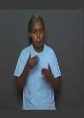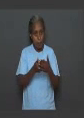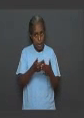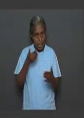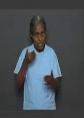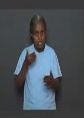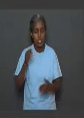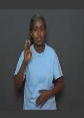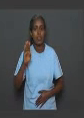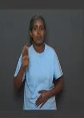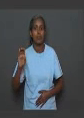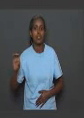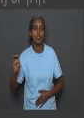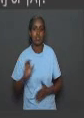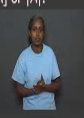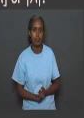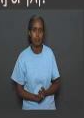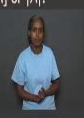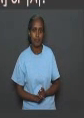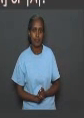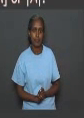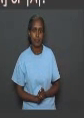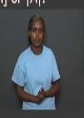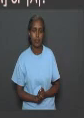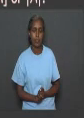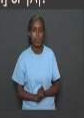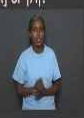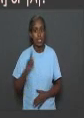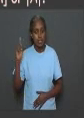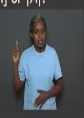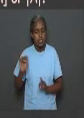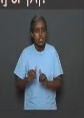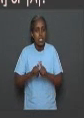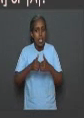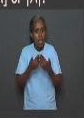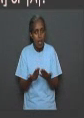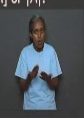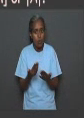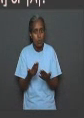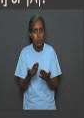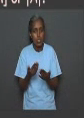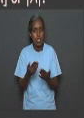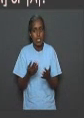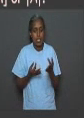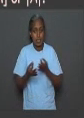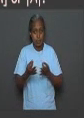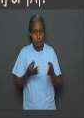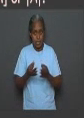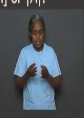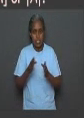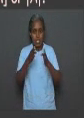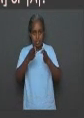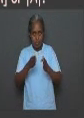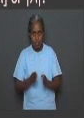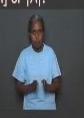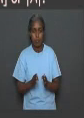minus BC. This is how we express the